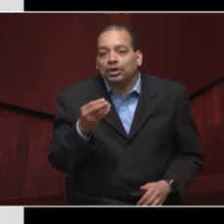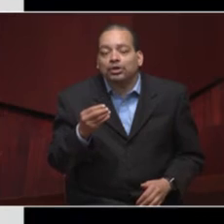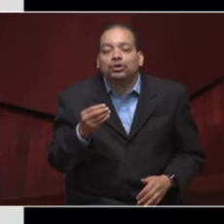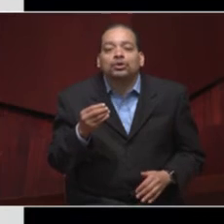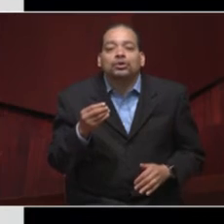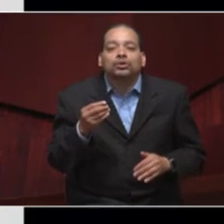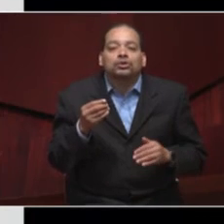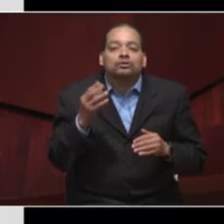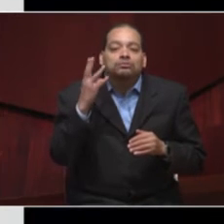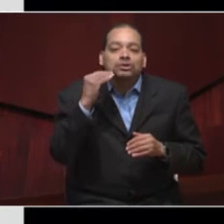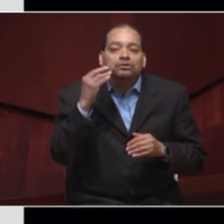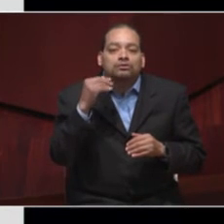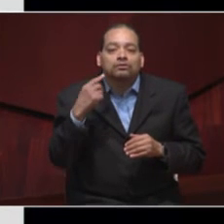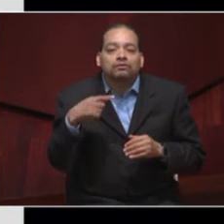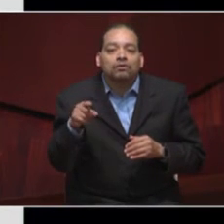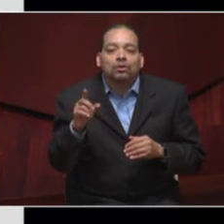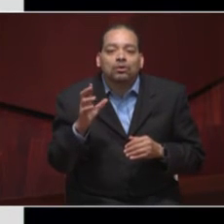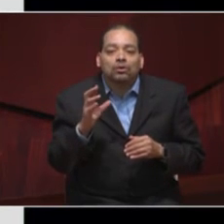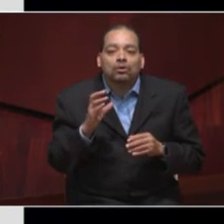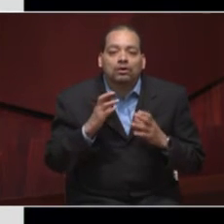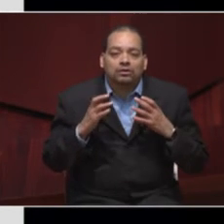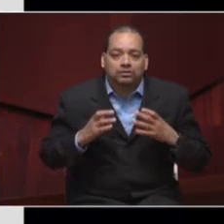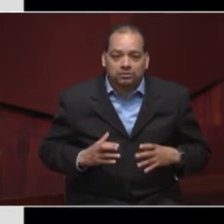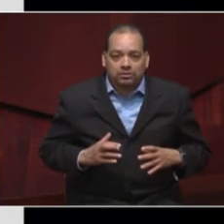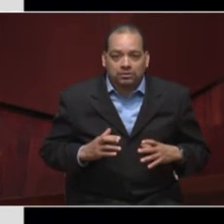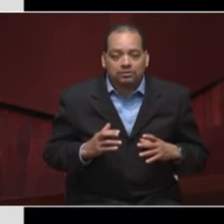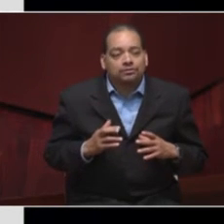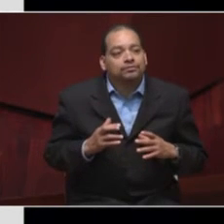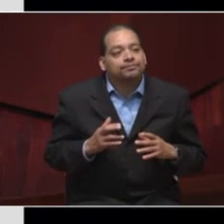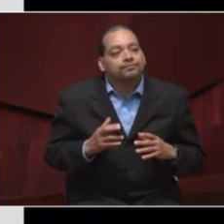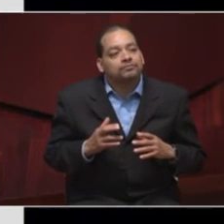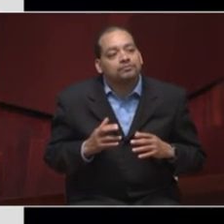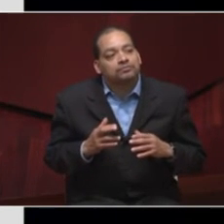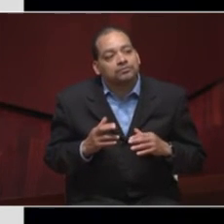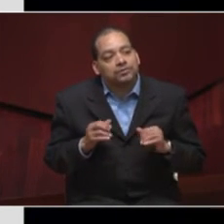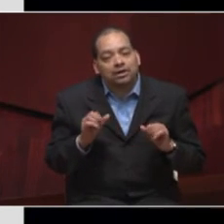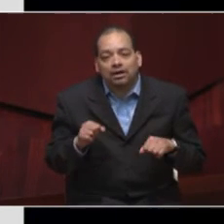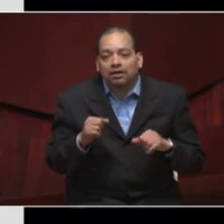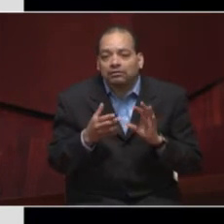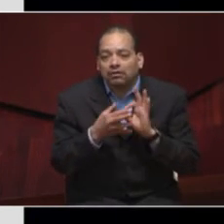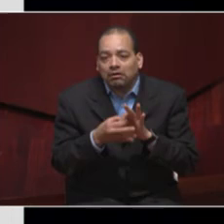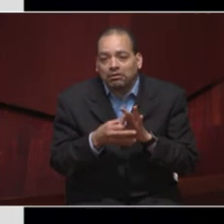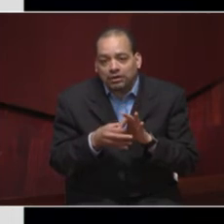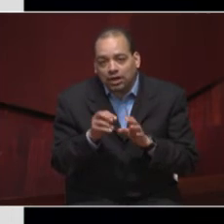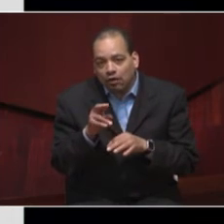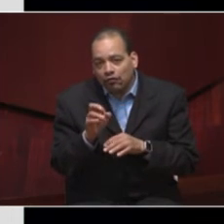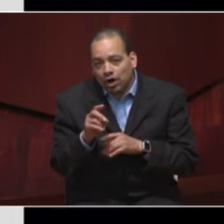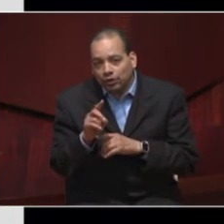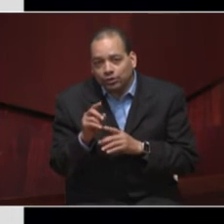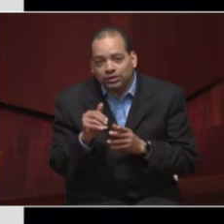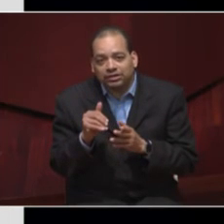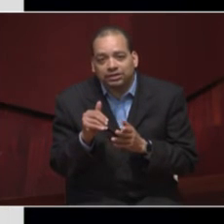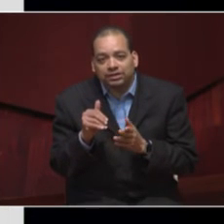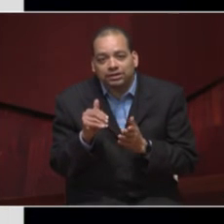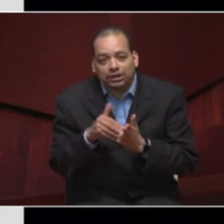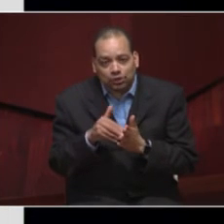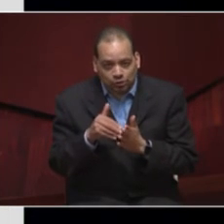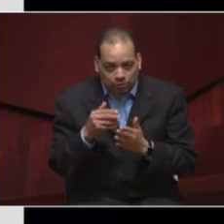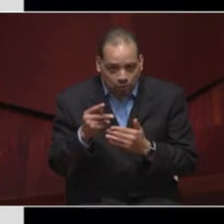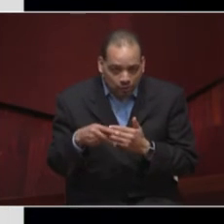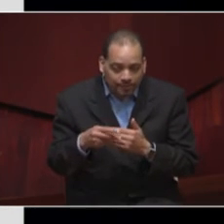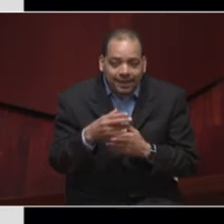conduct transactions with the Record Center program, but also to enable some other quality